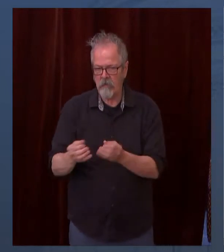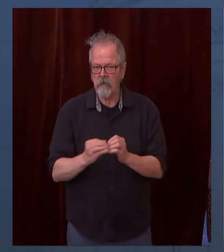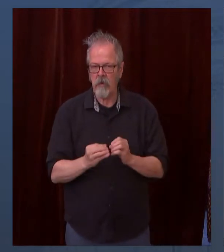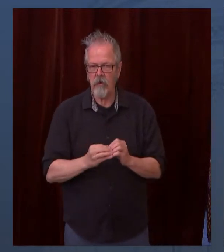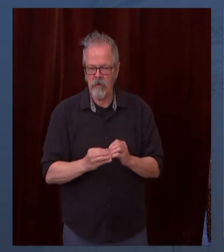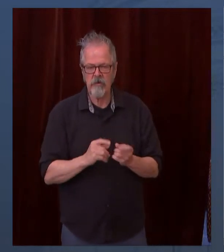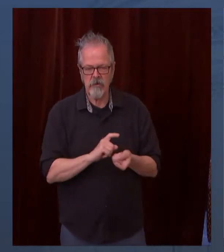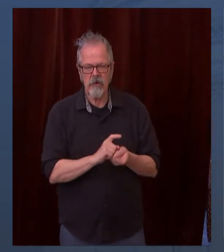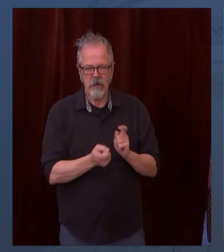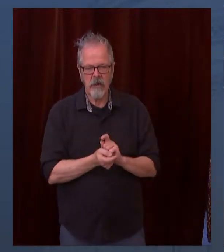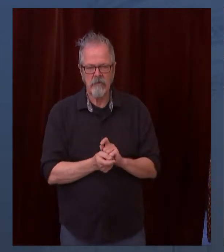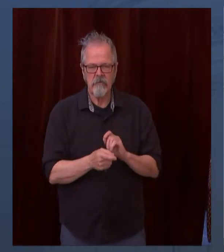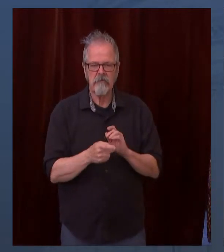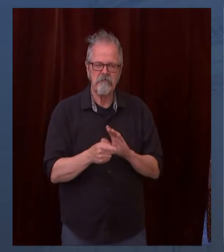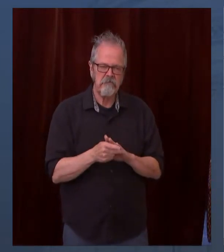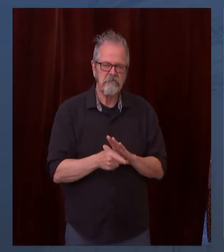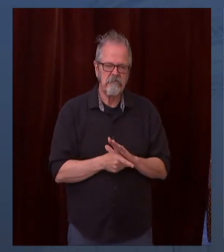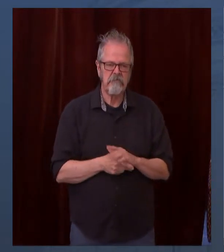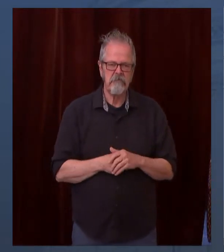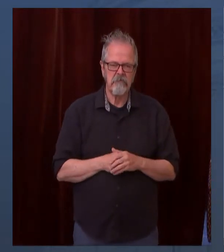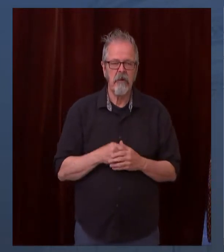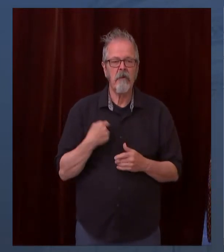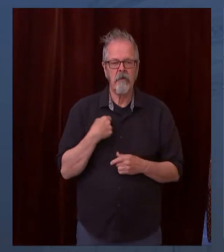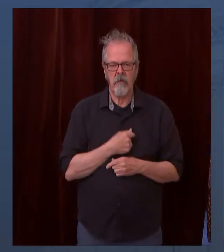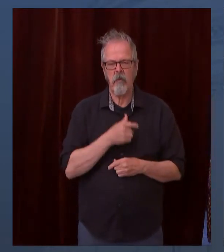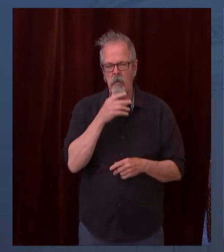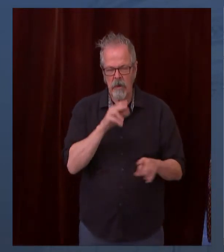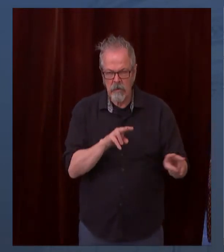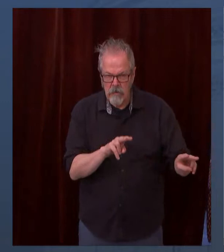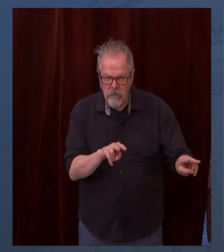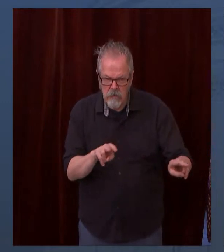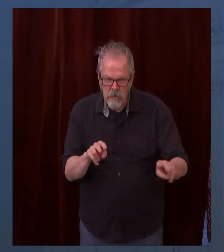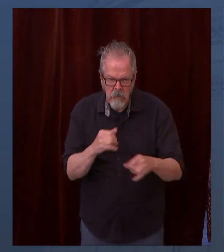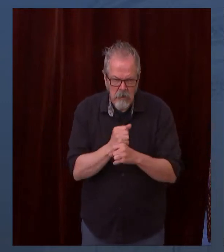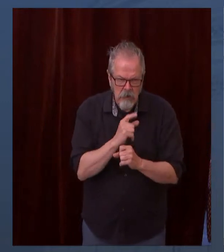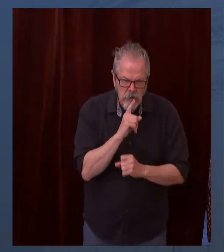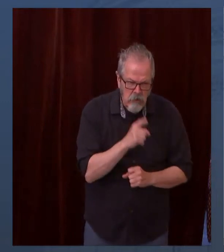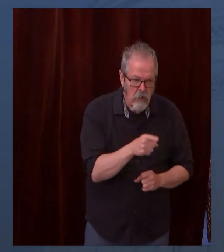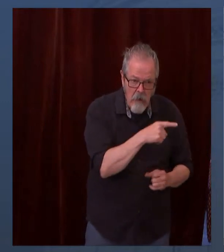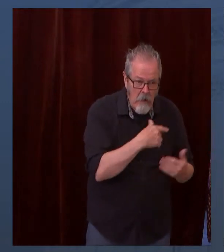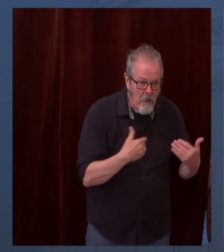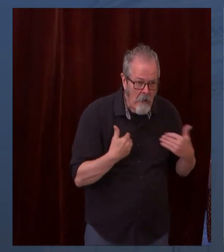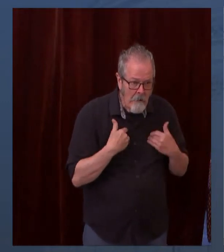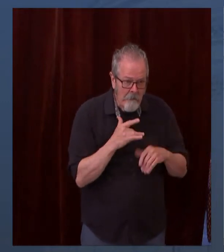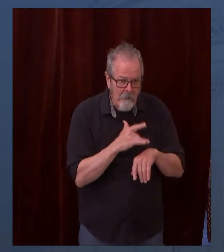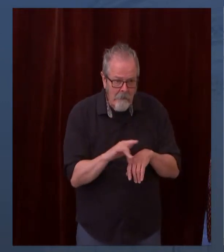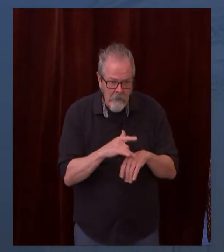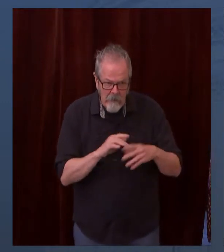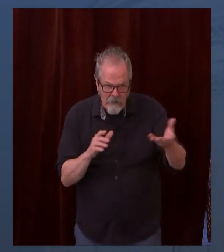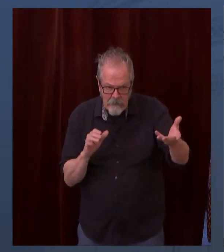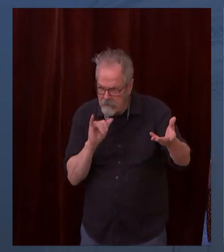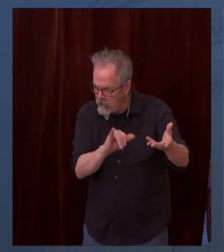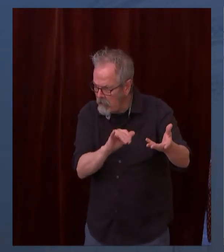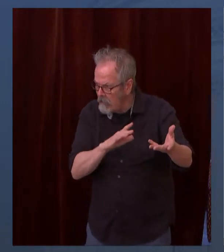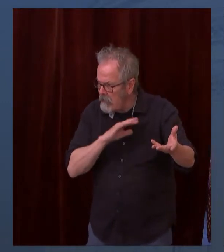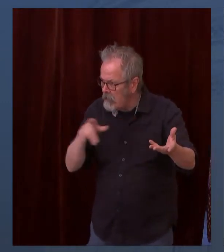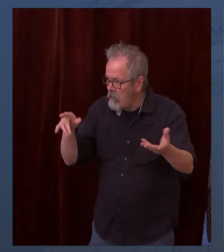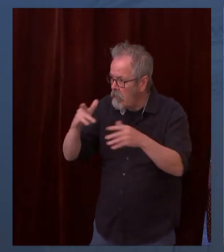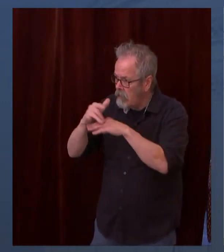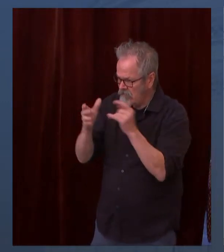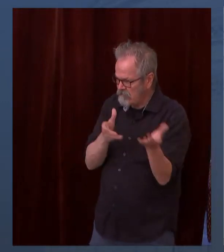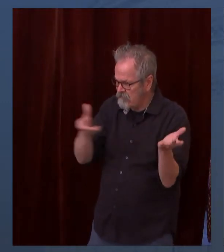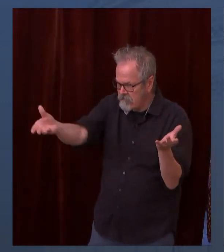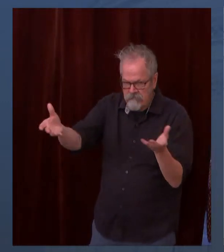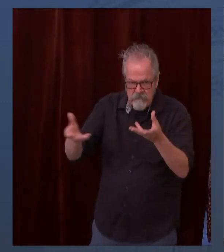jurisdictions to prioritize their orders. But we will be doing this more demand-based system and making sure that vaccines get